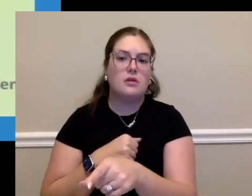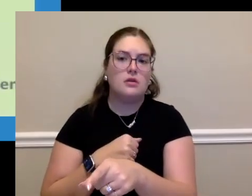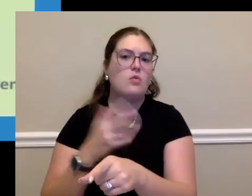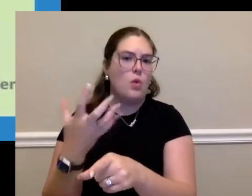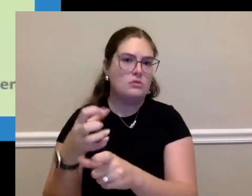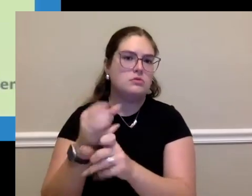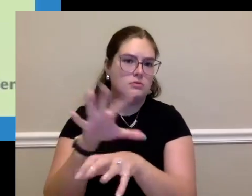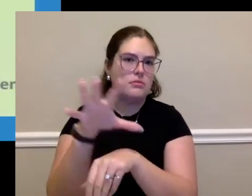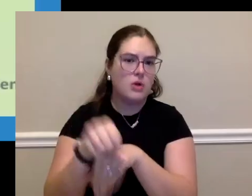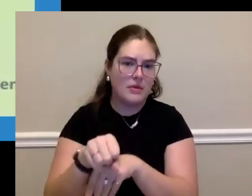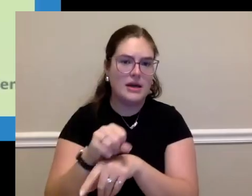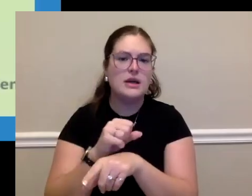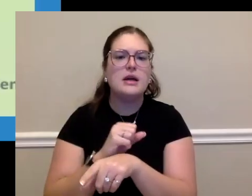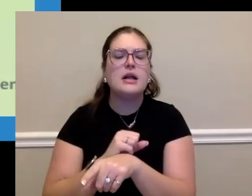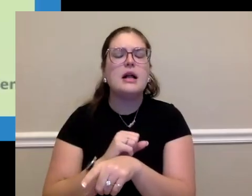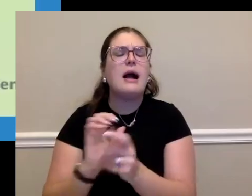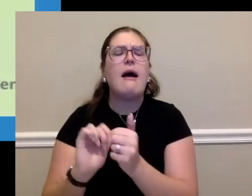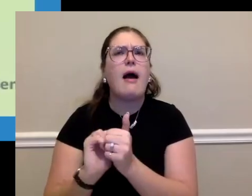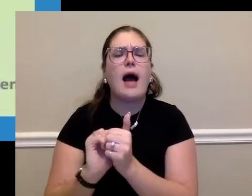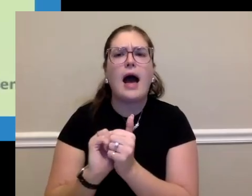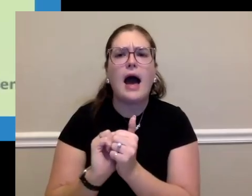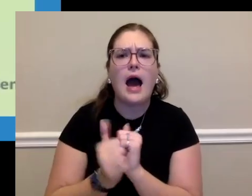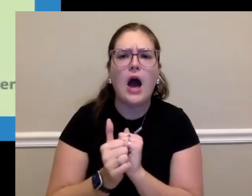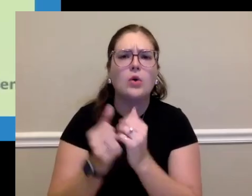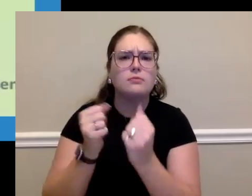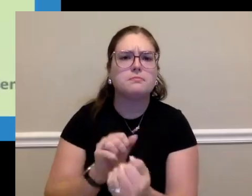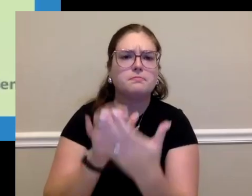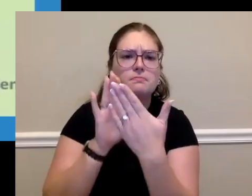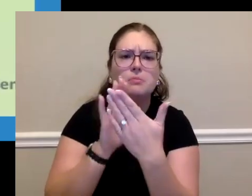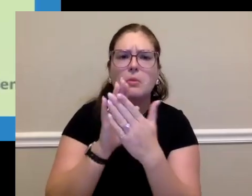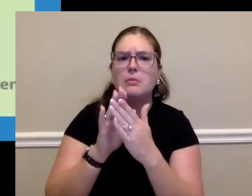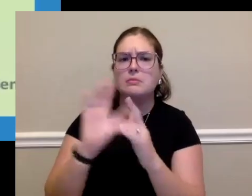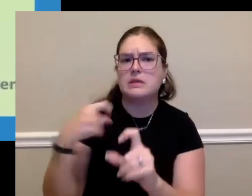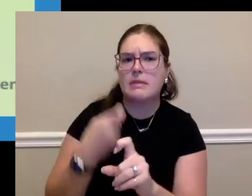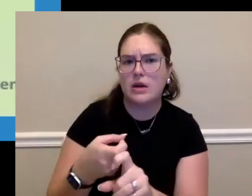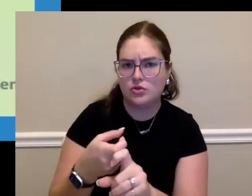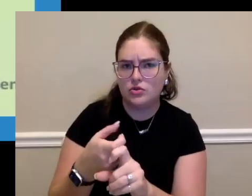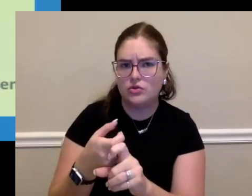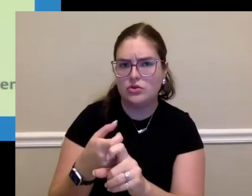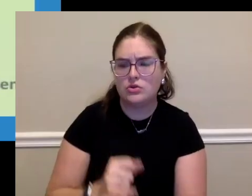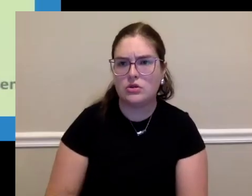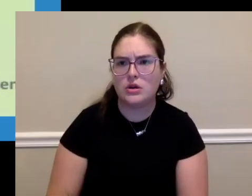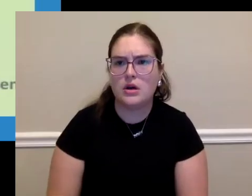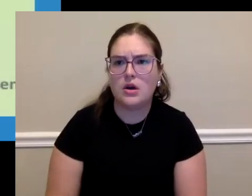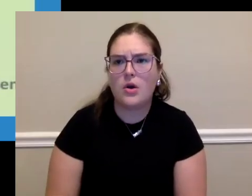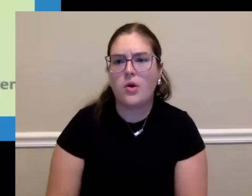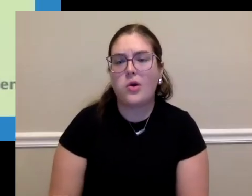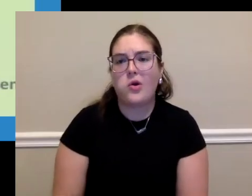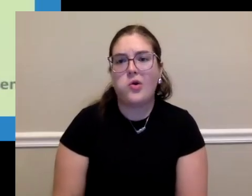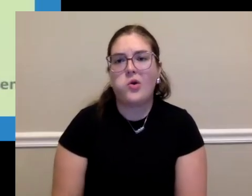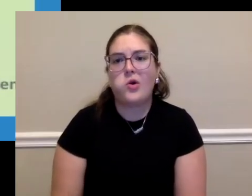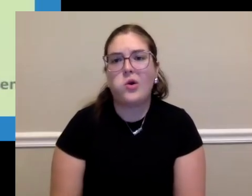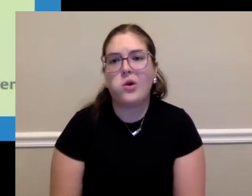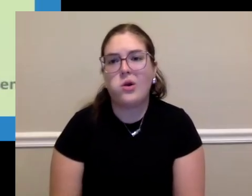appointment. How do we tackle this in Spanish? In Spanish.